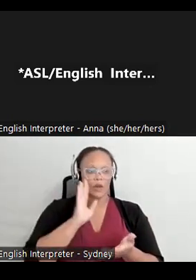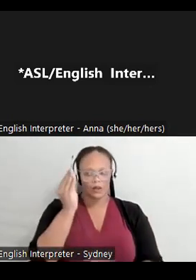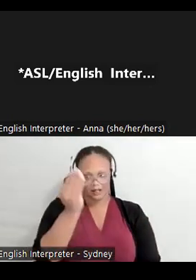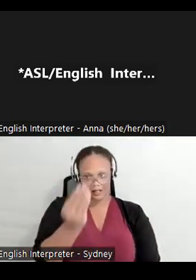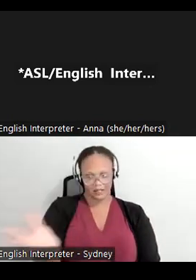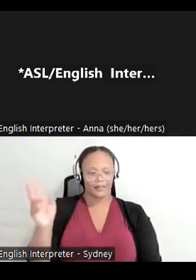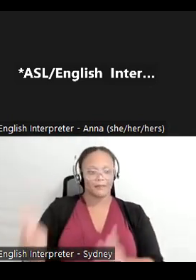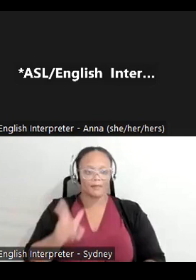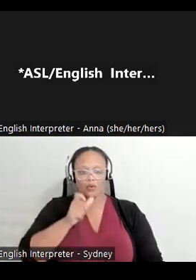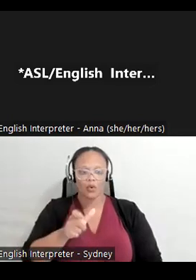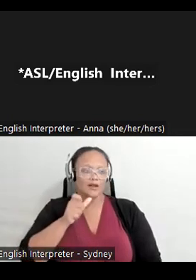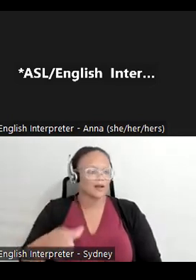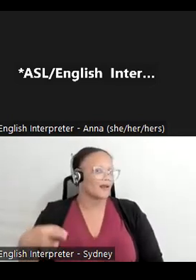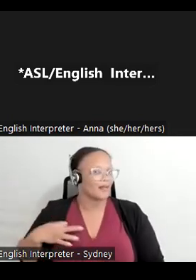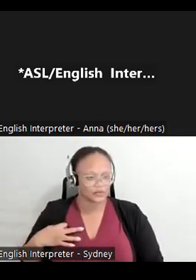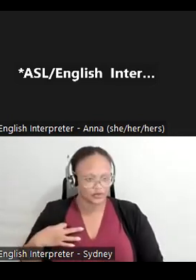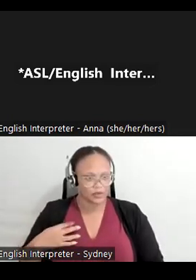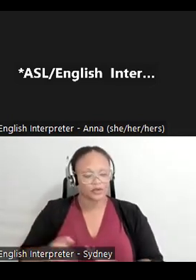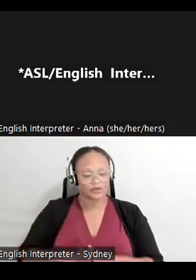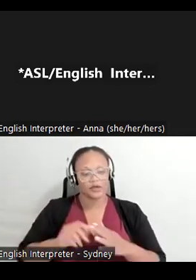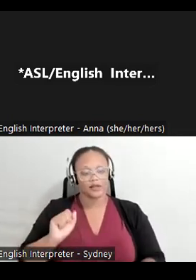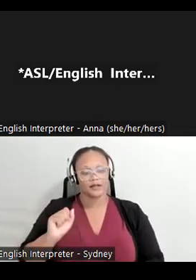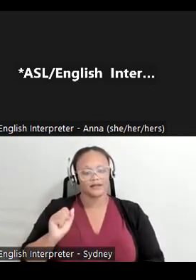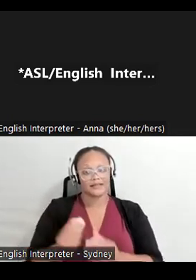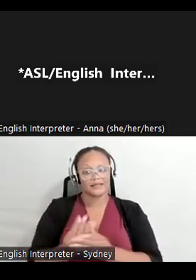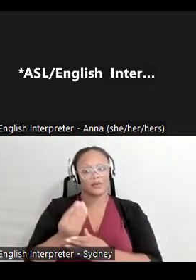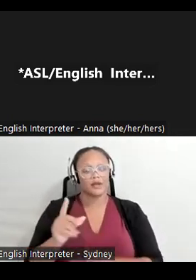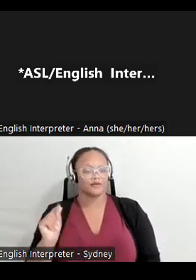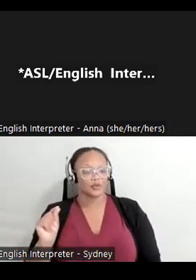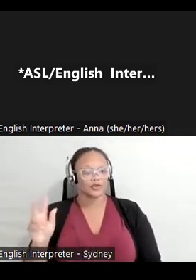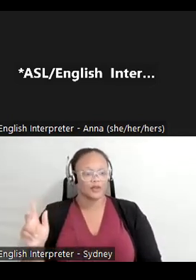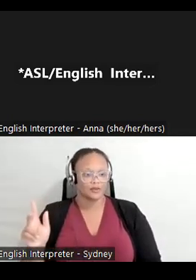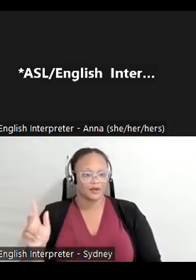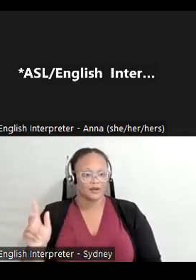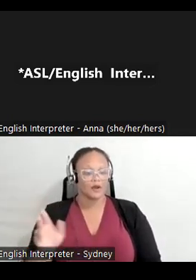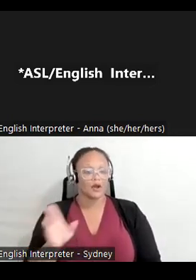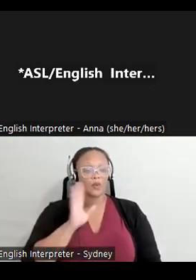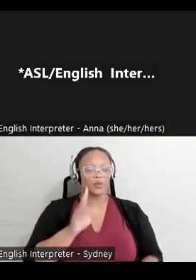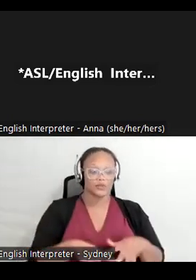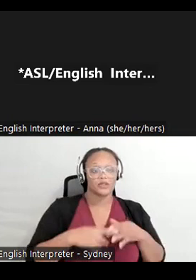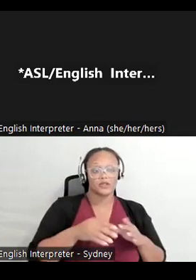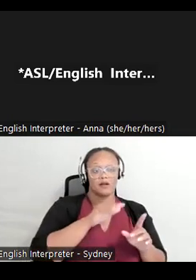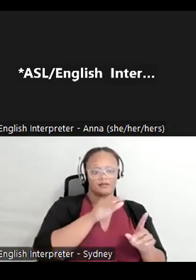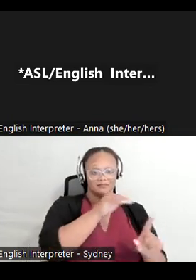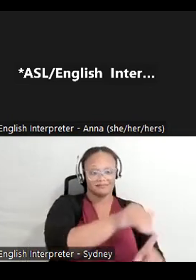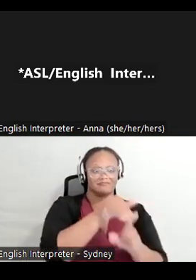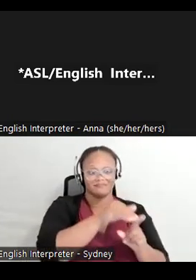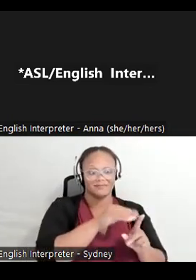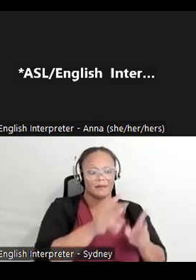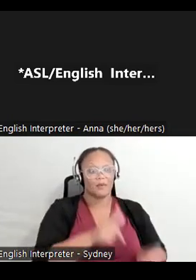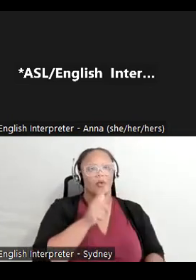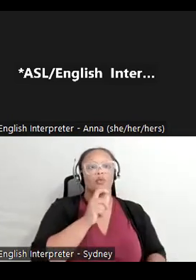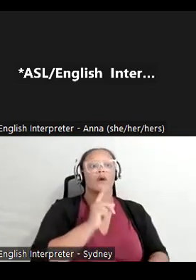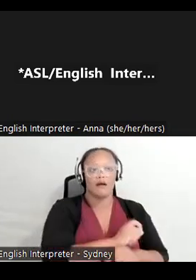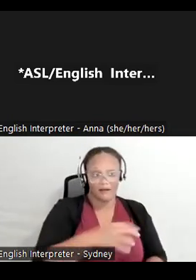applicants starting in spring of 2023, and the eligible applicants we will start notifying in fall of